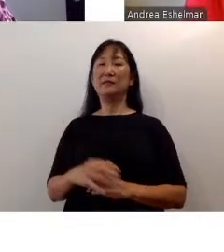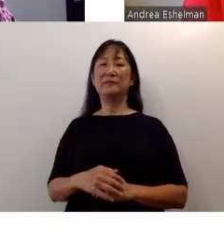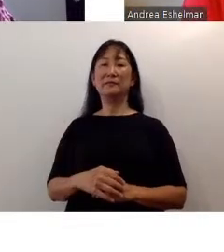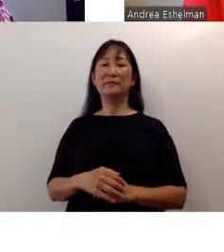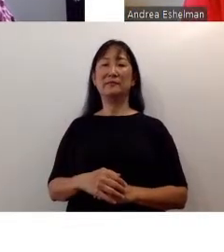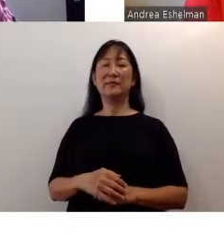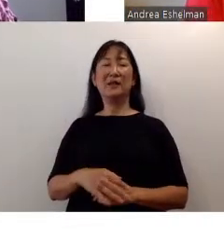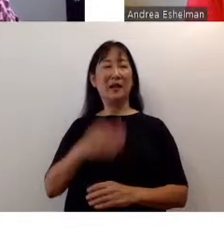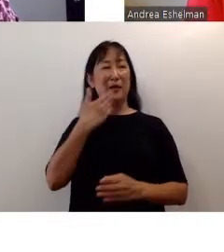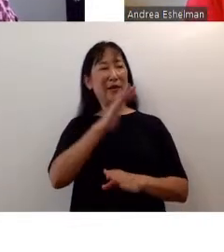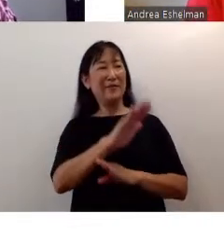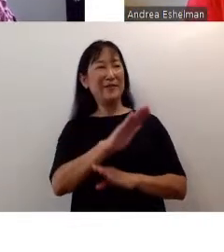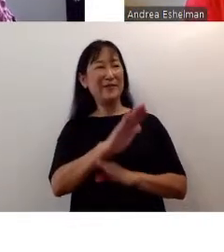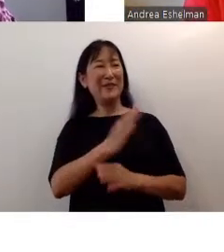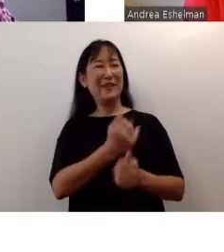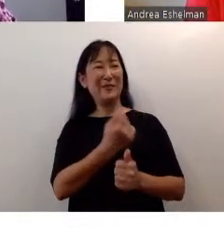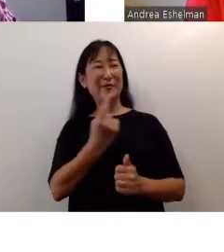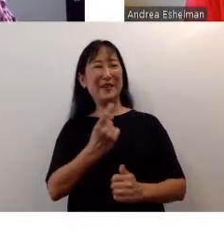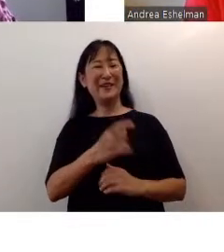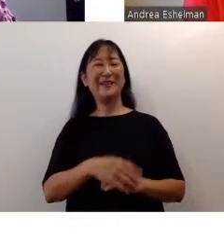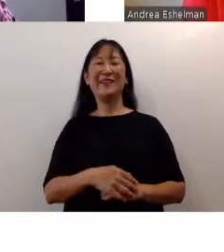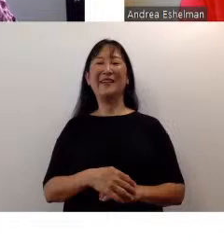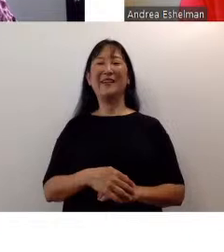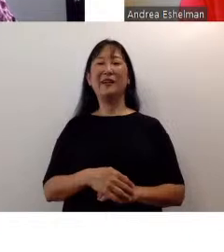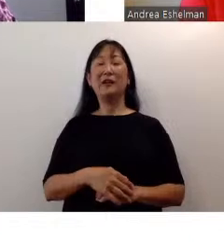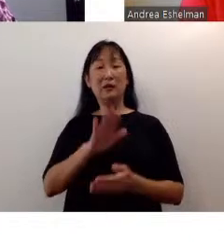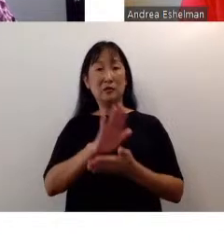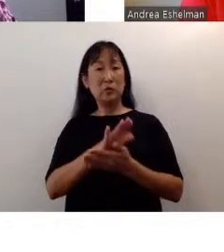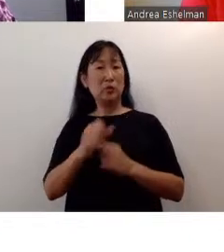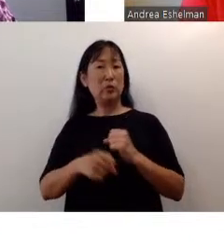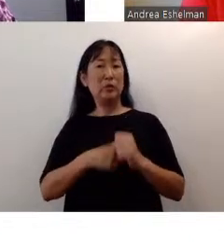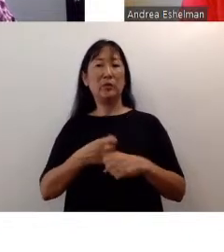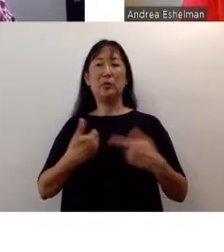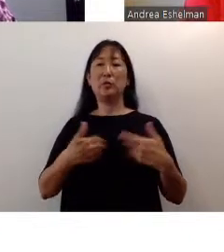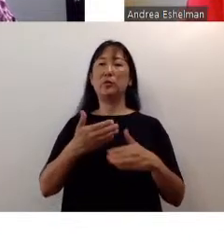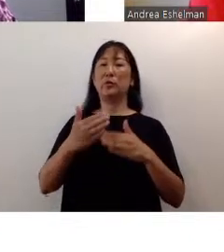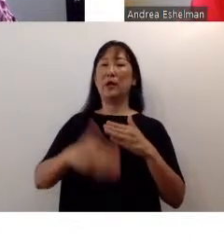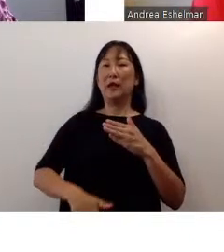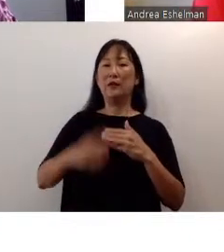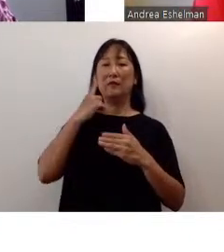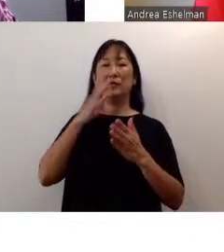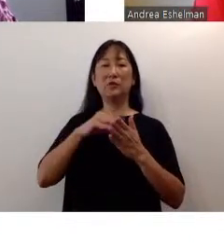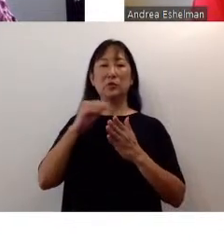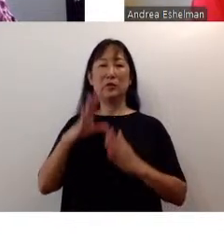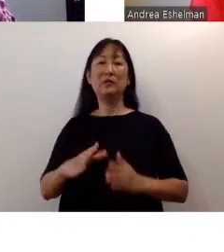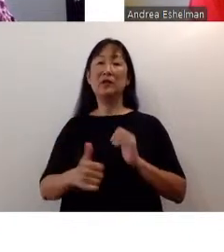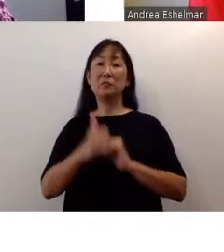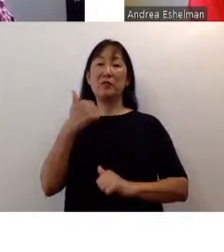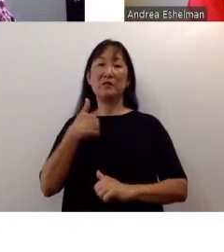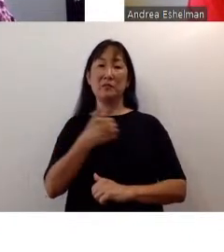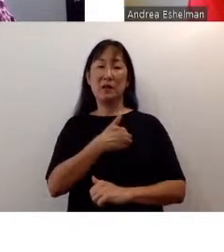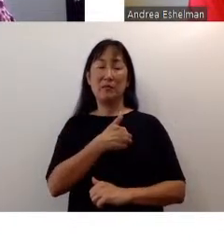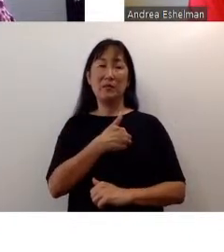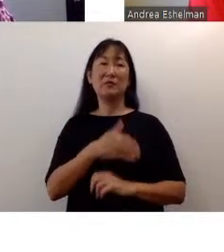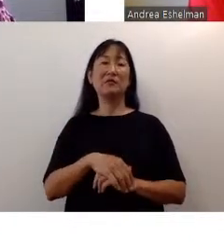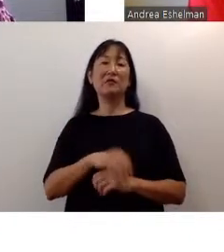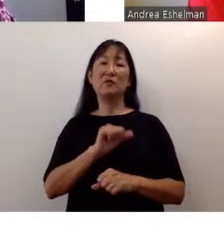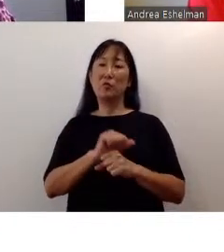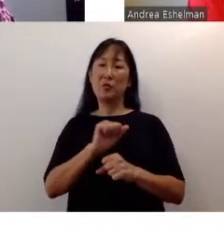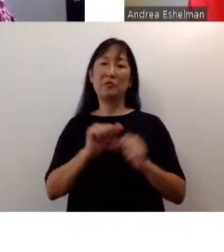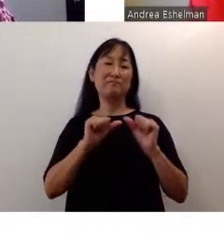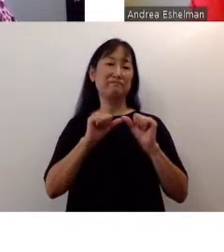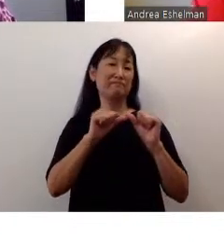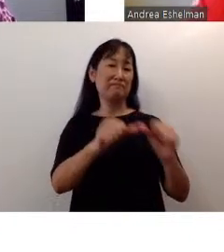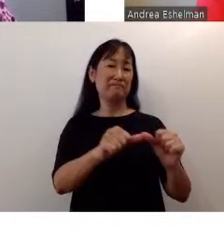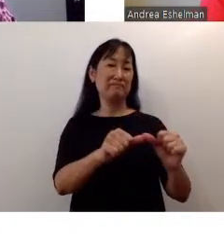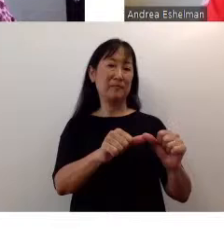Good afternoon, everyone. While the school year has come to an end for our students and most of our members, the work of HSTA will continue throughout